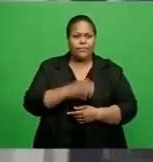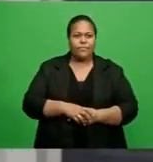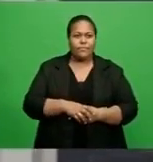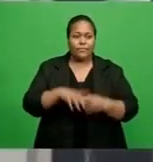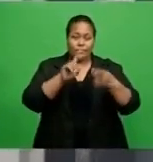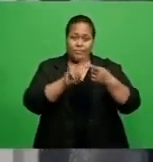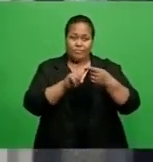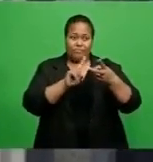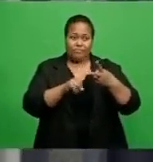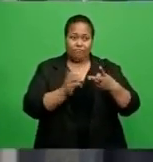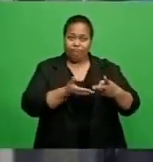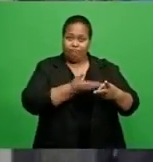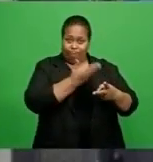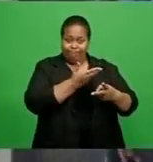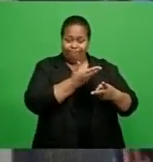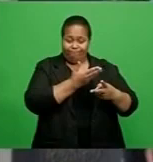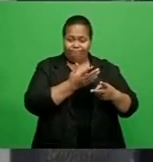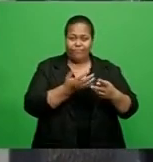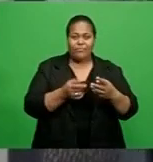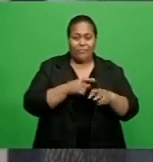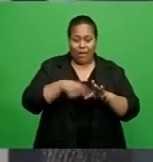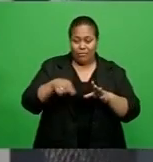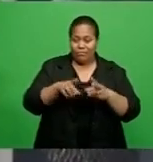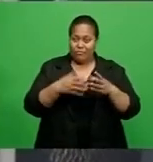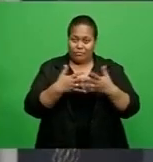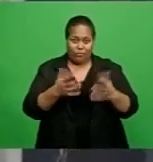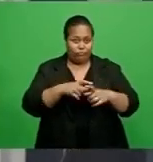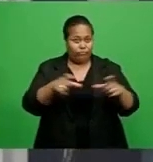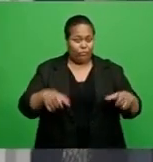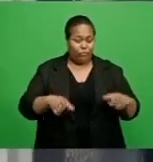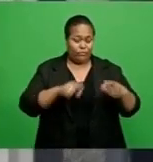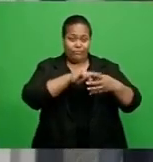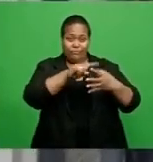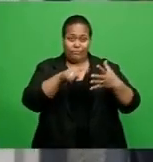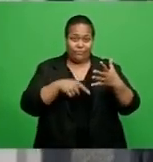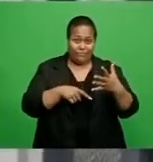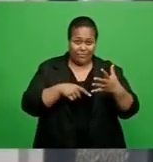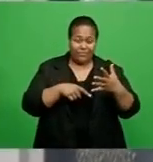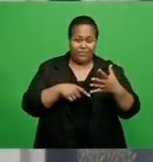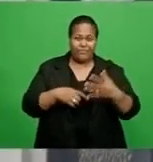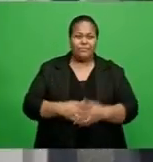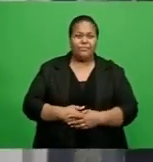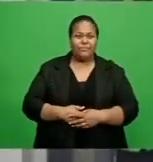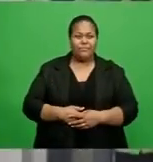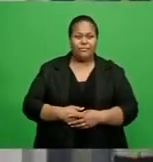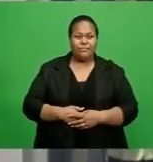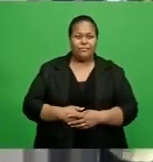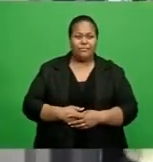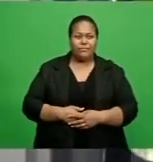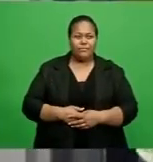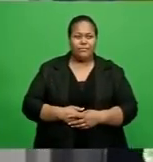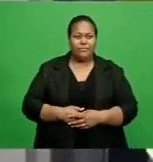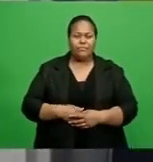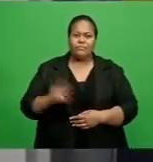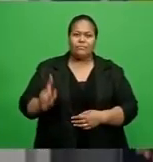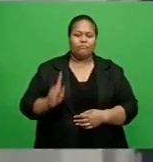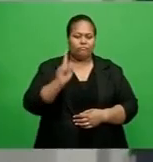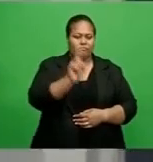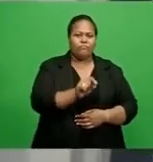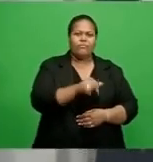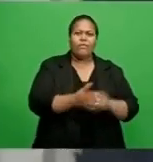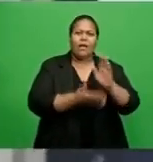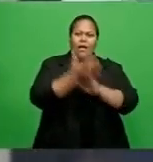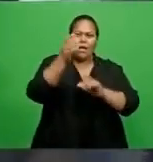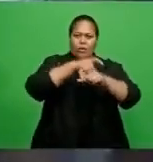Tukana, Mafua Korosaya, Inoke Nangata, and Chokaveti Rambuku appeared in the Suva High Court this